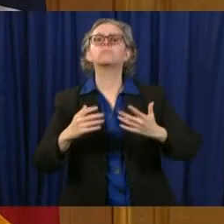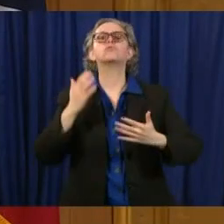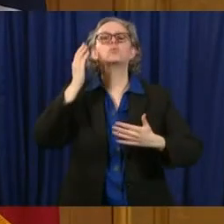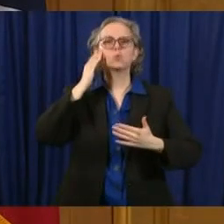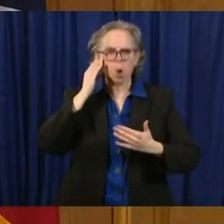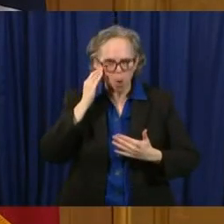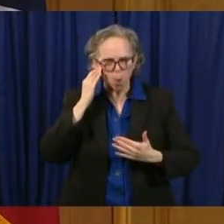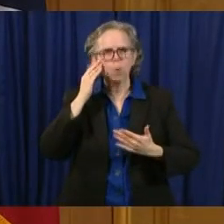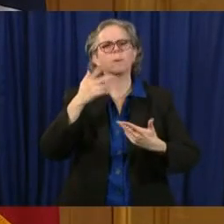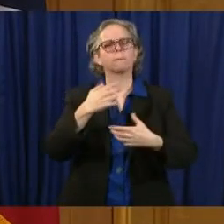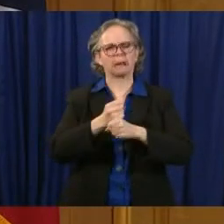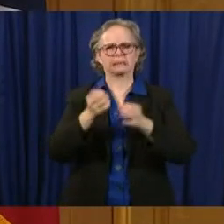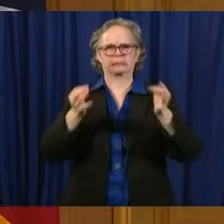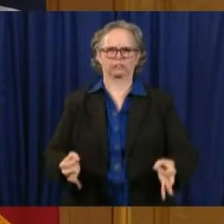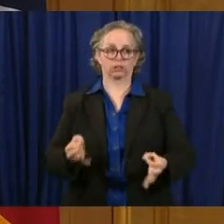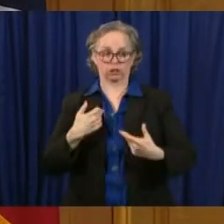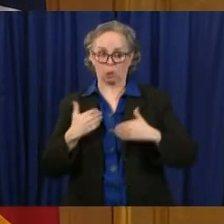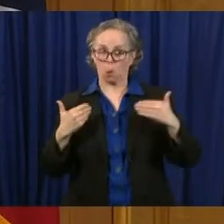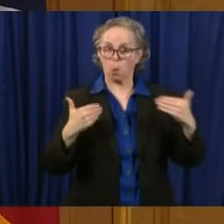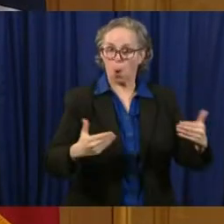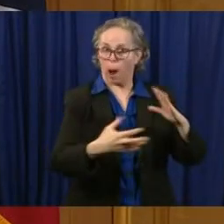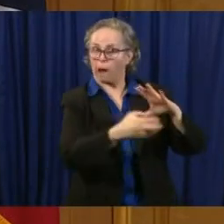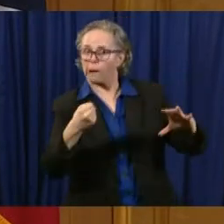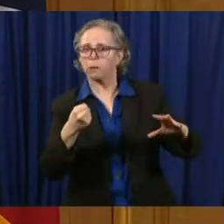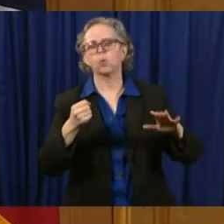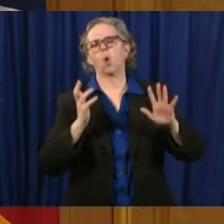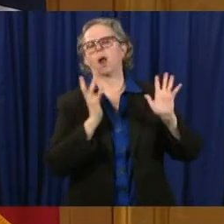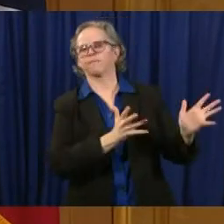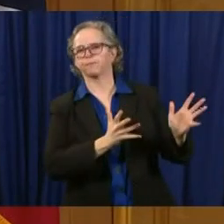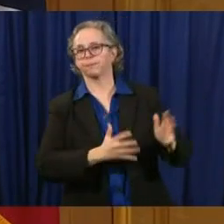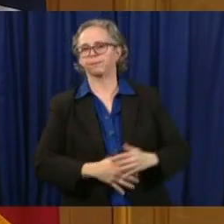Let me turn to a separate effort